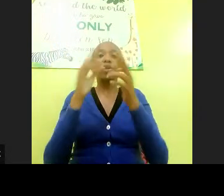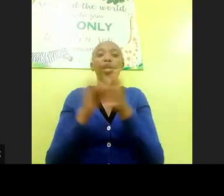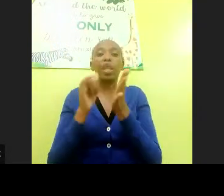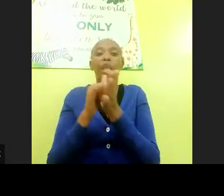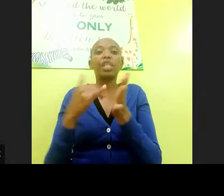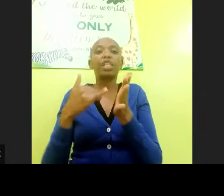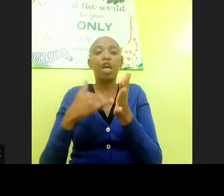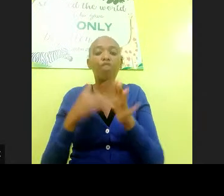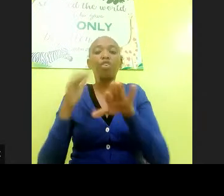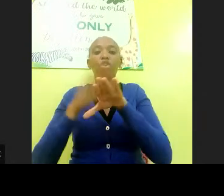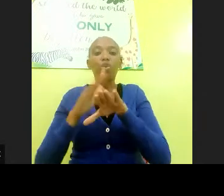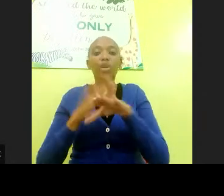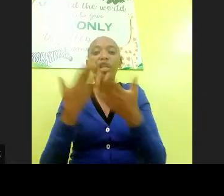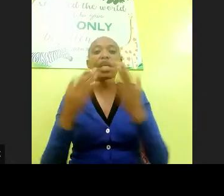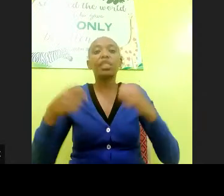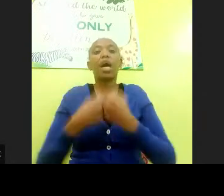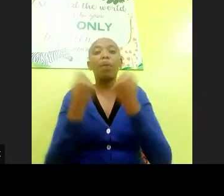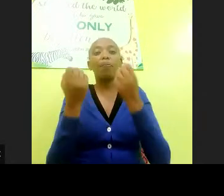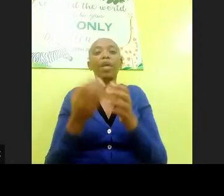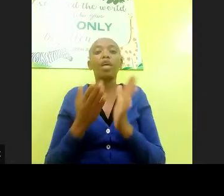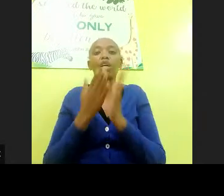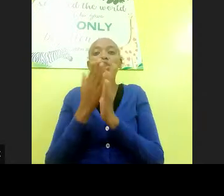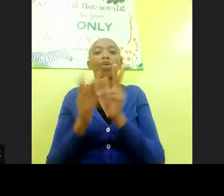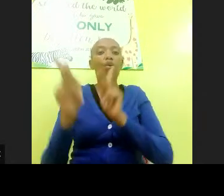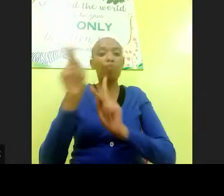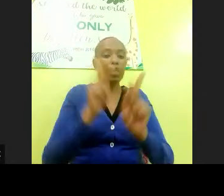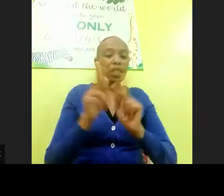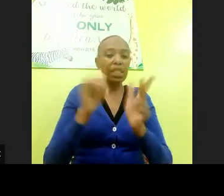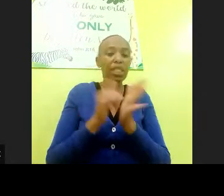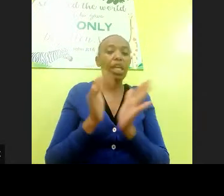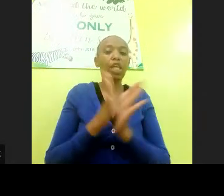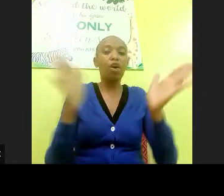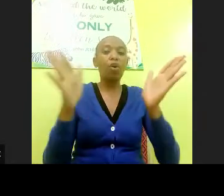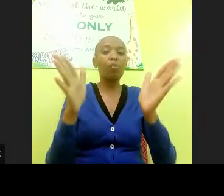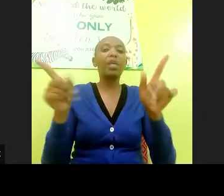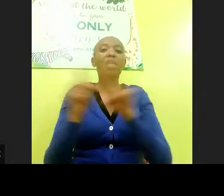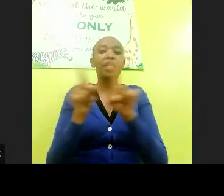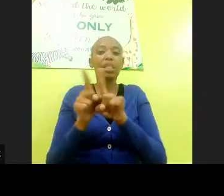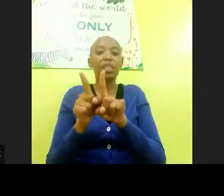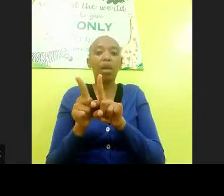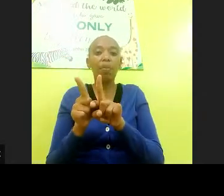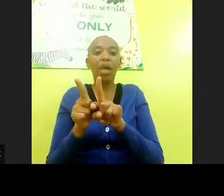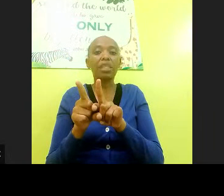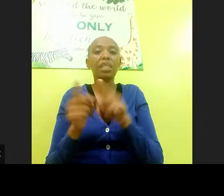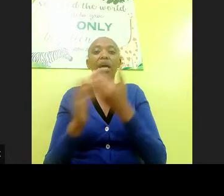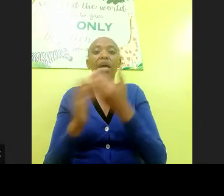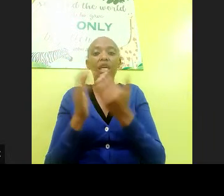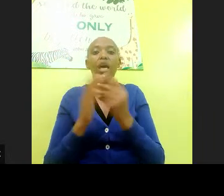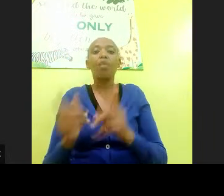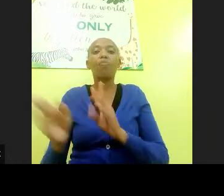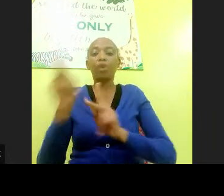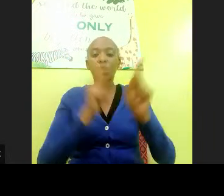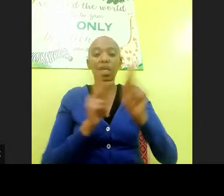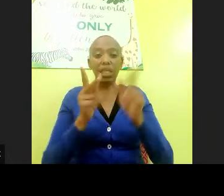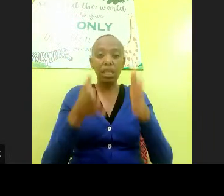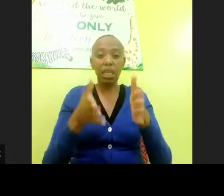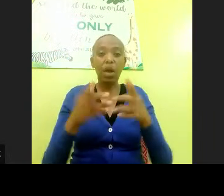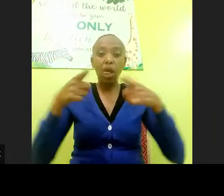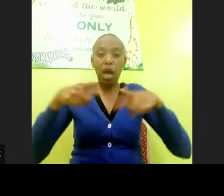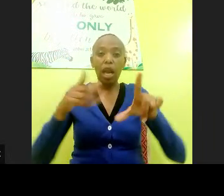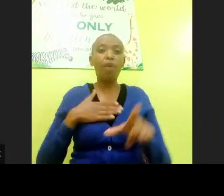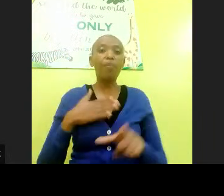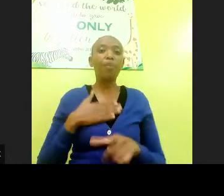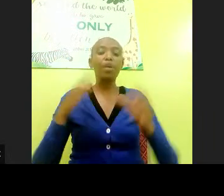things happen, right? Through processes that are open and are co-creative processes. So allow me to